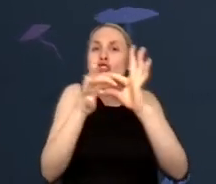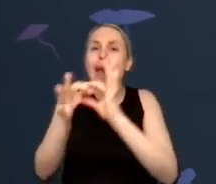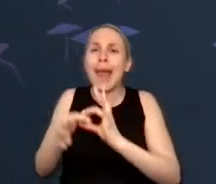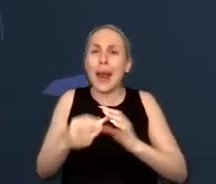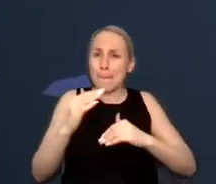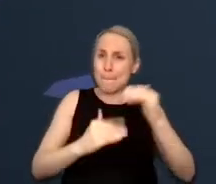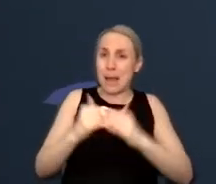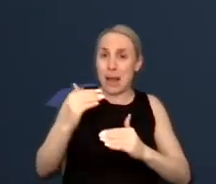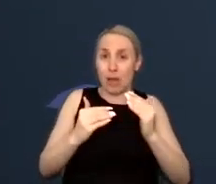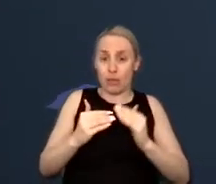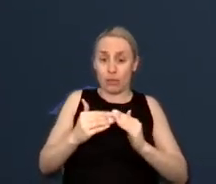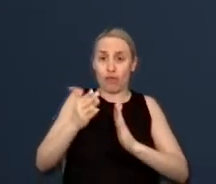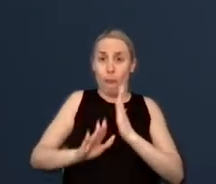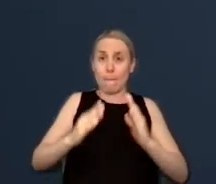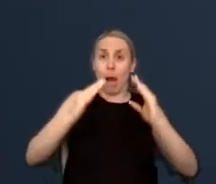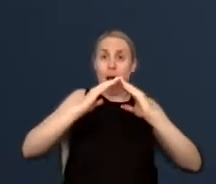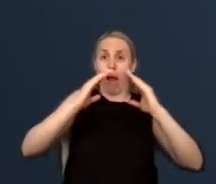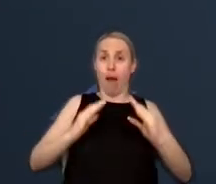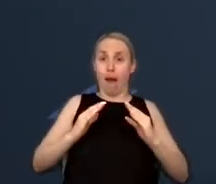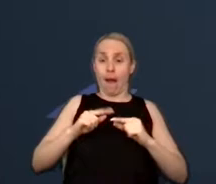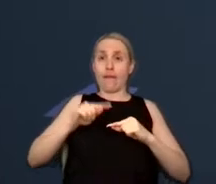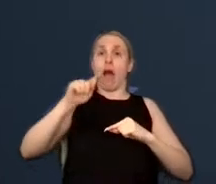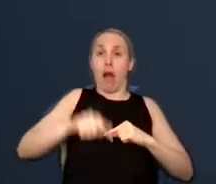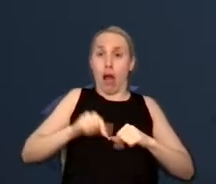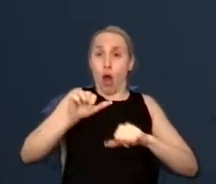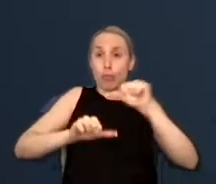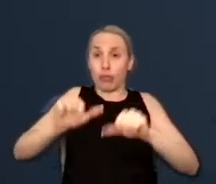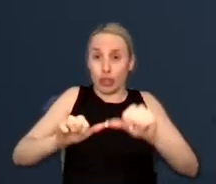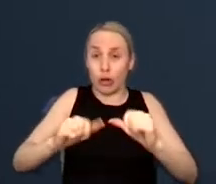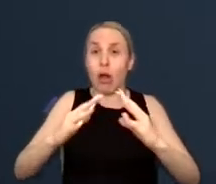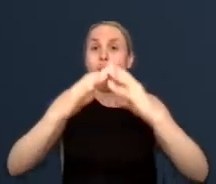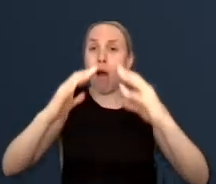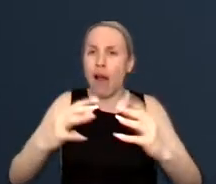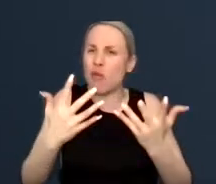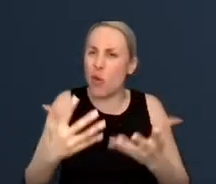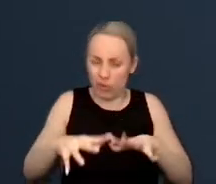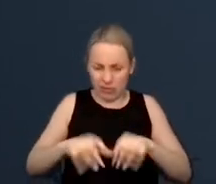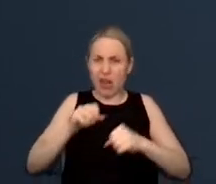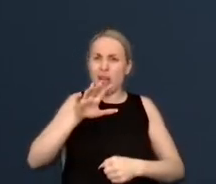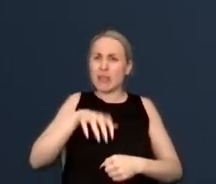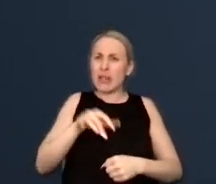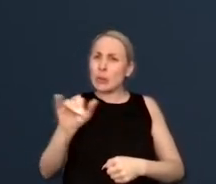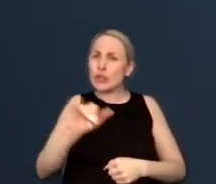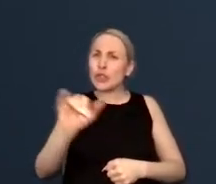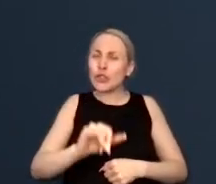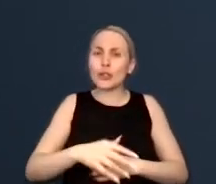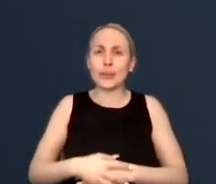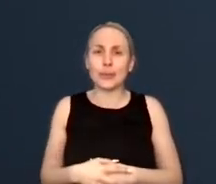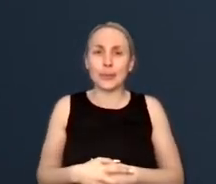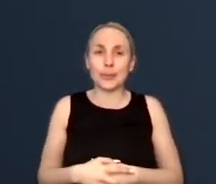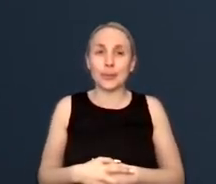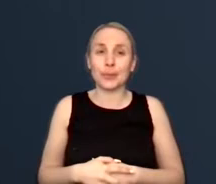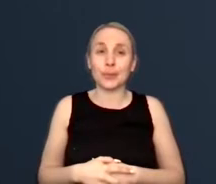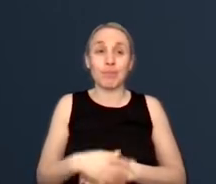Is that part of what we're doing, or is that just the starting place? I think it feels like we are. In the way that we, when you look at